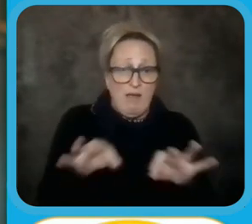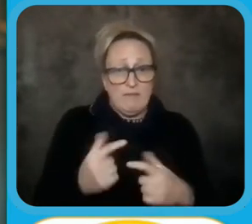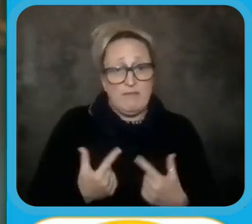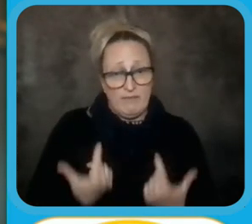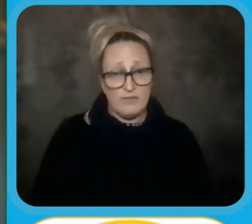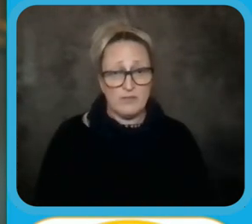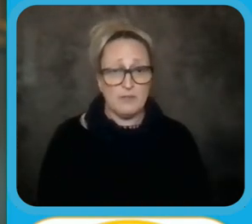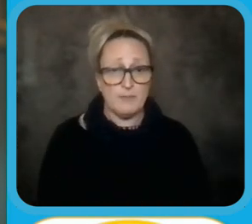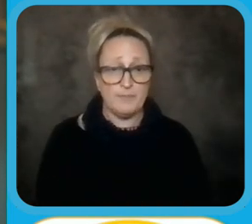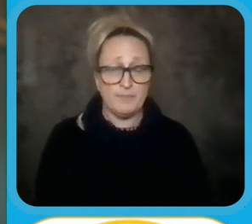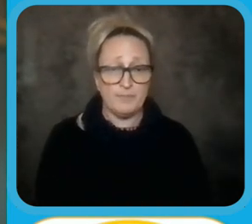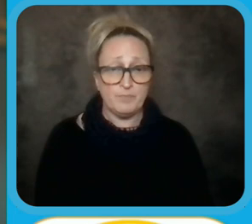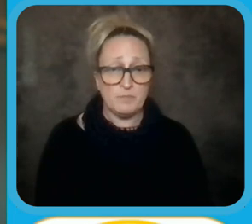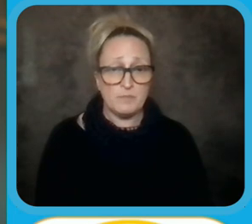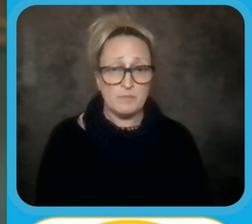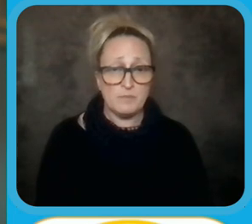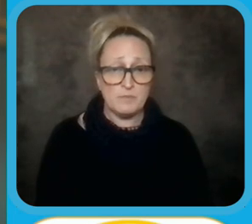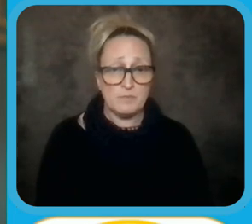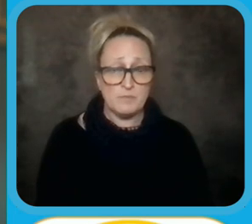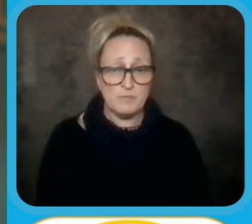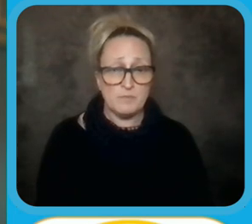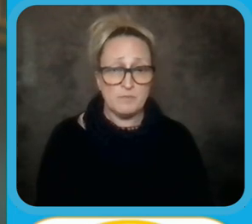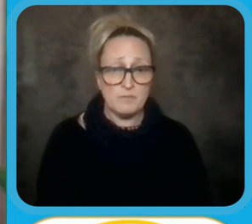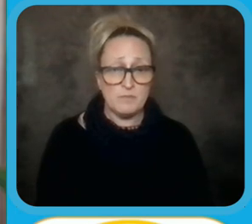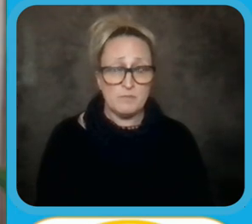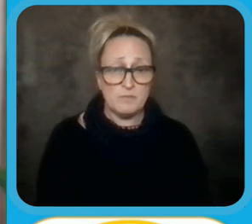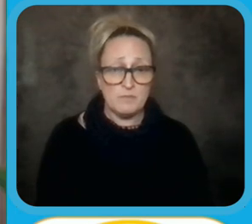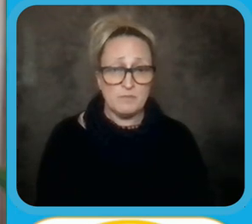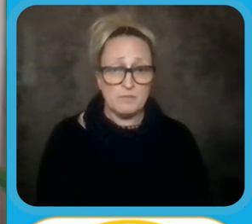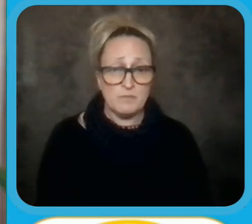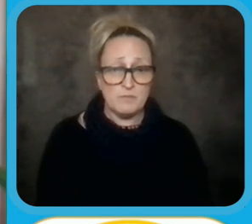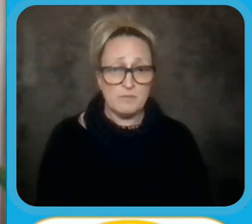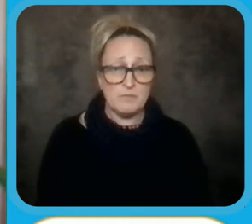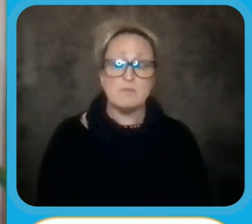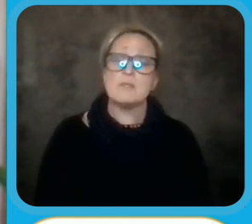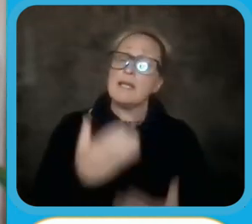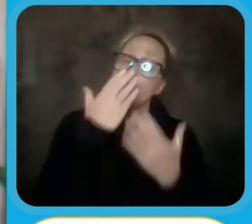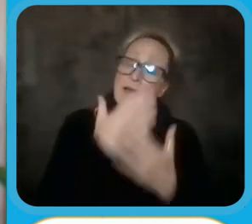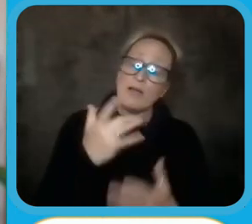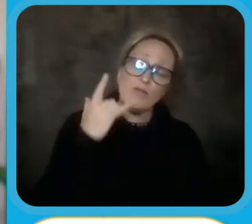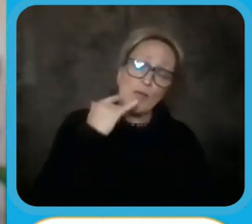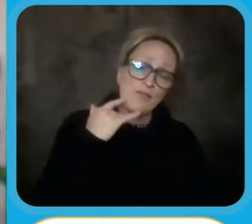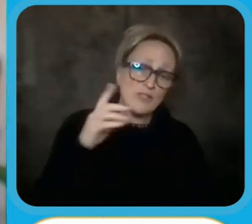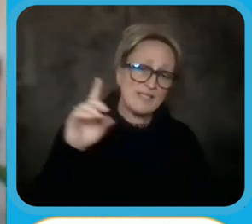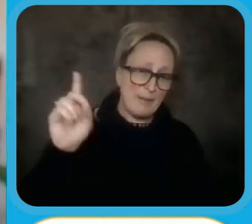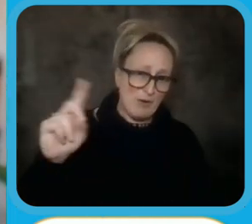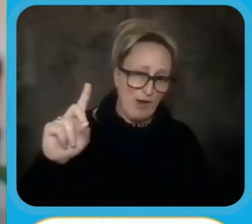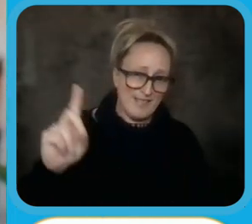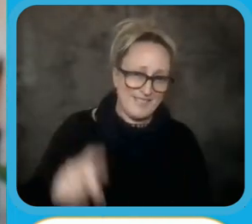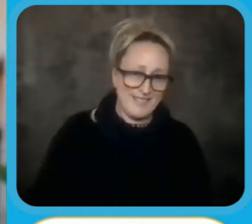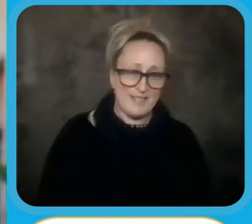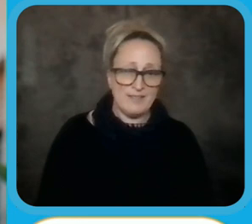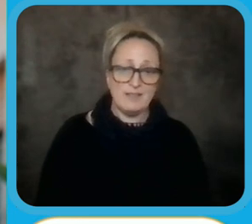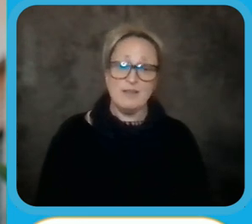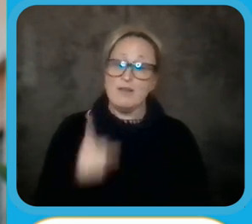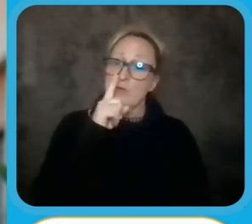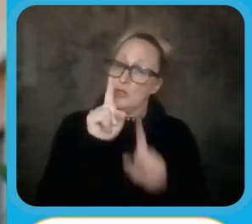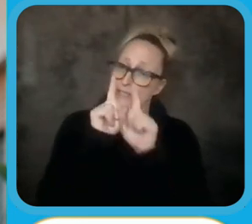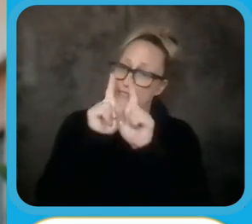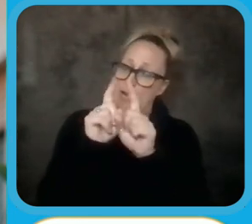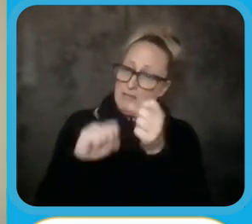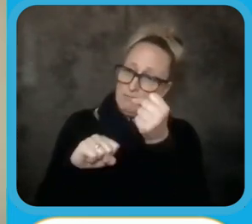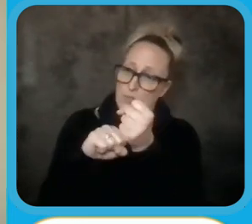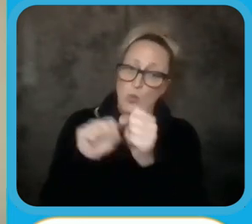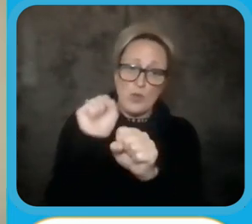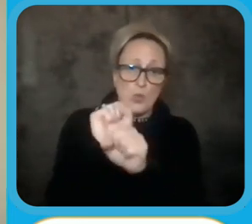y valorar a nuestros vecinos y familiares inmigrantes. Thank you, California Democrats, for standing with working